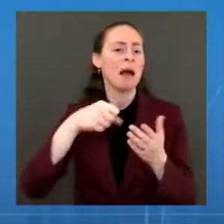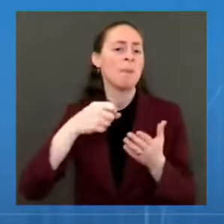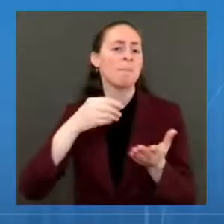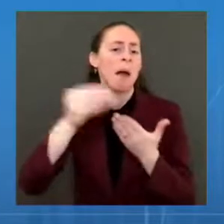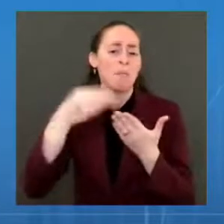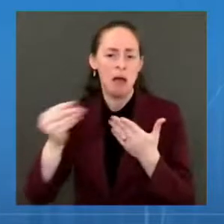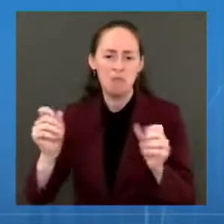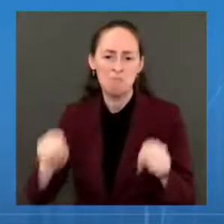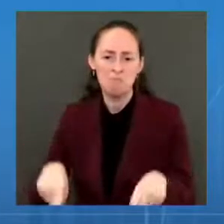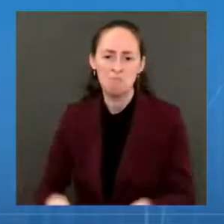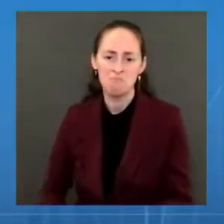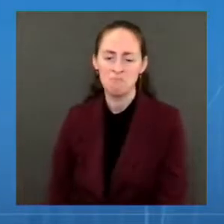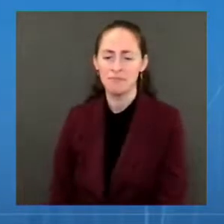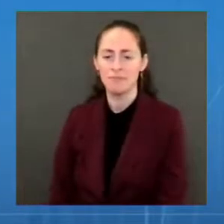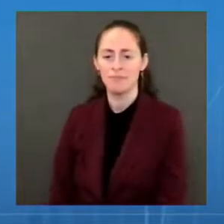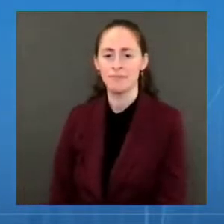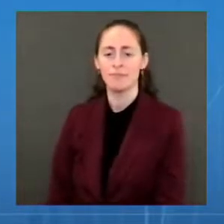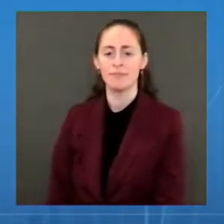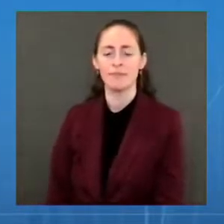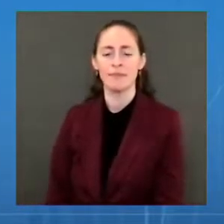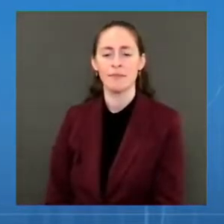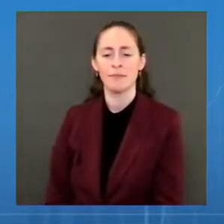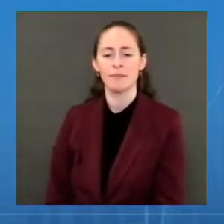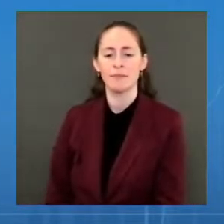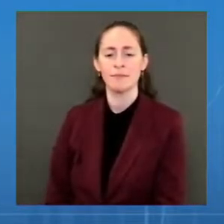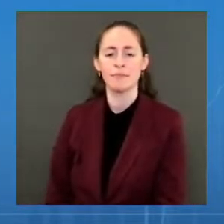Let's go to Tom Howell at the Washington Times.